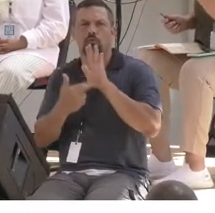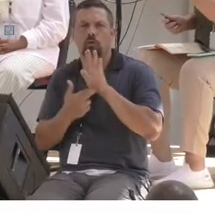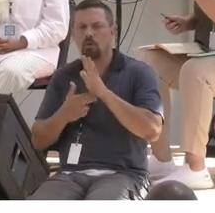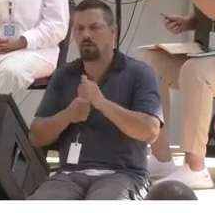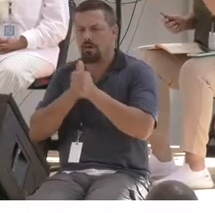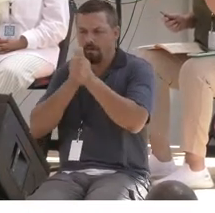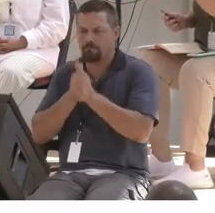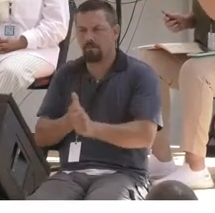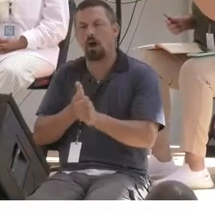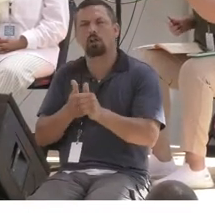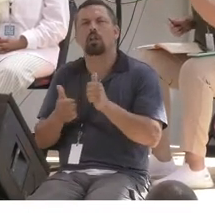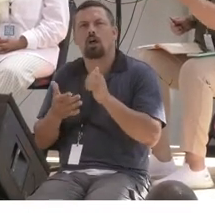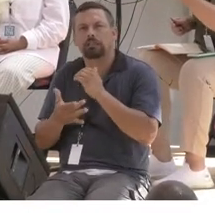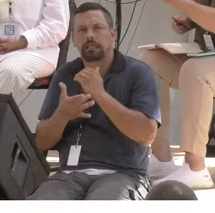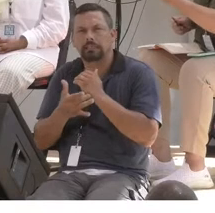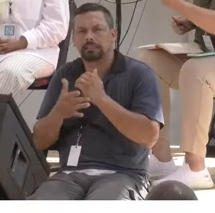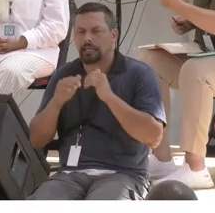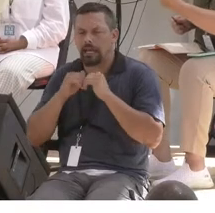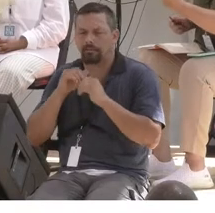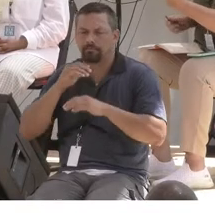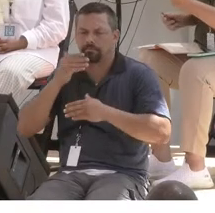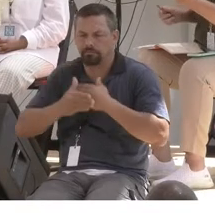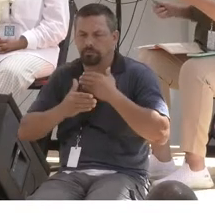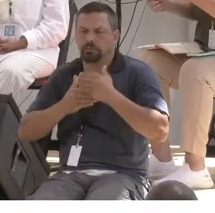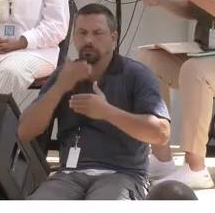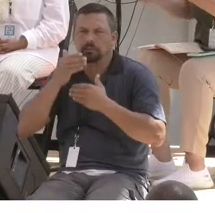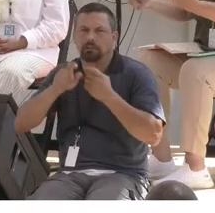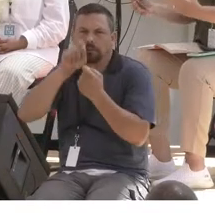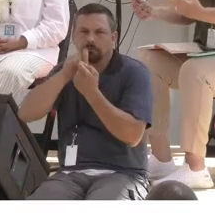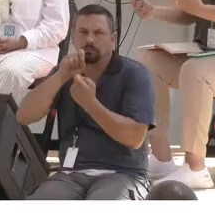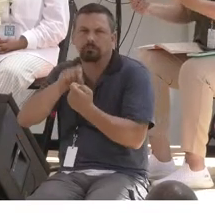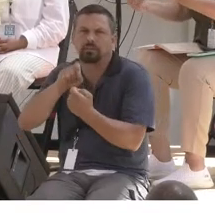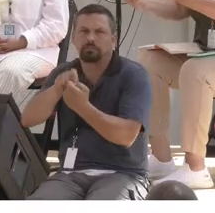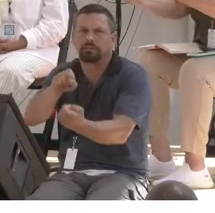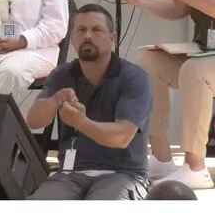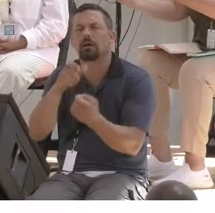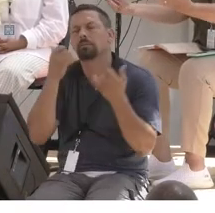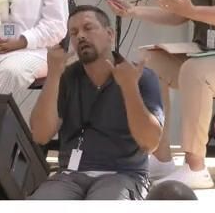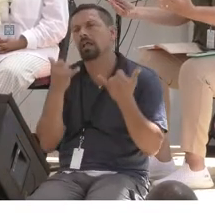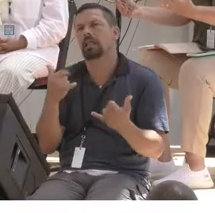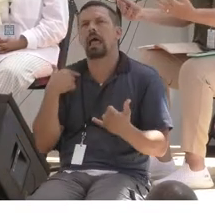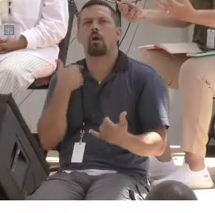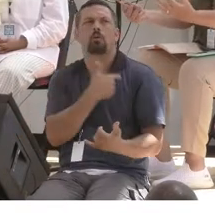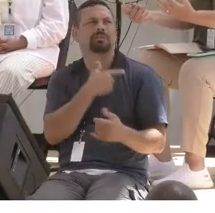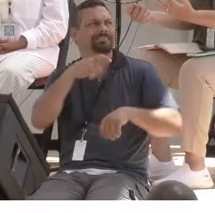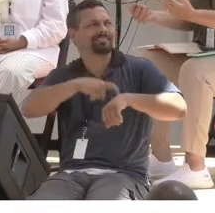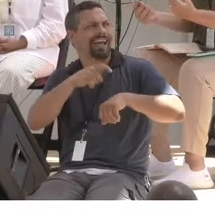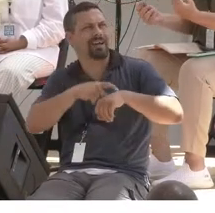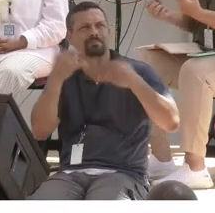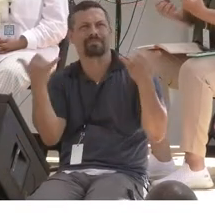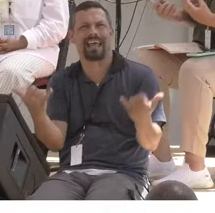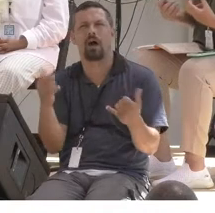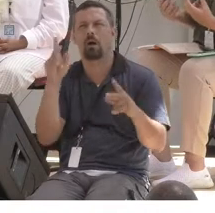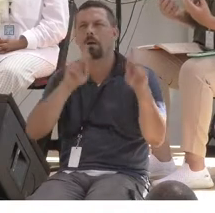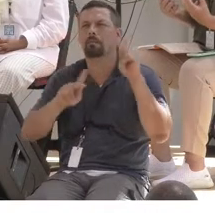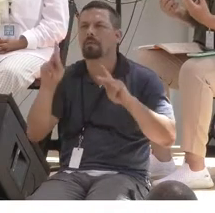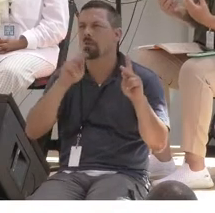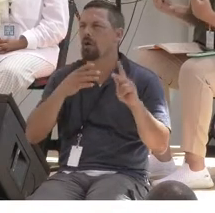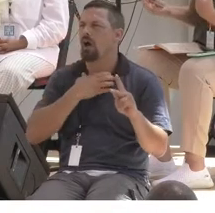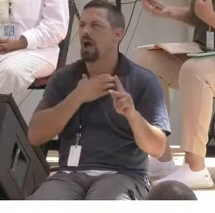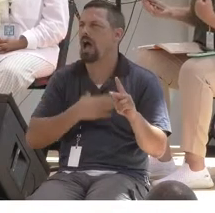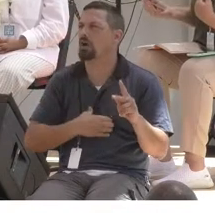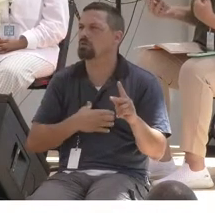the technique to the nth degree. But now we are at an age where people are hungry